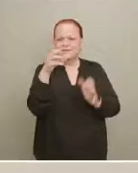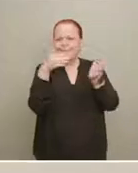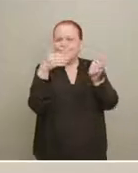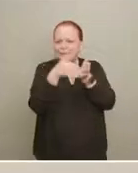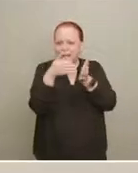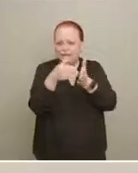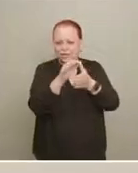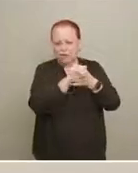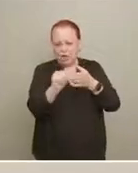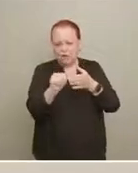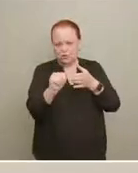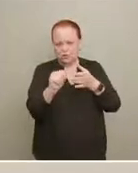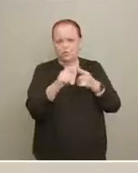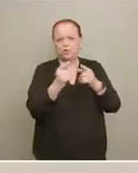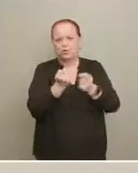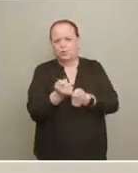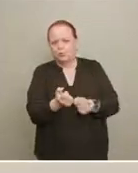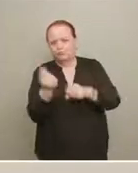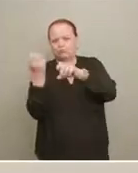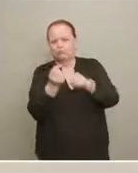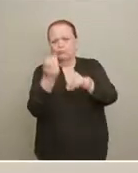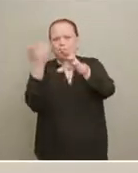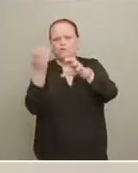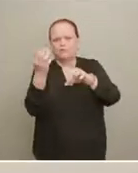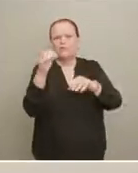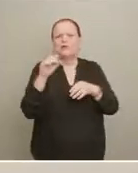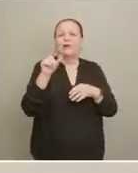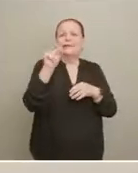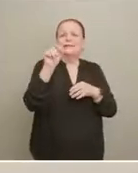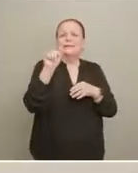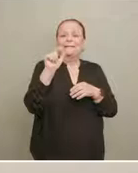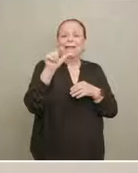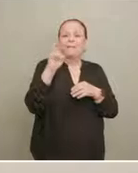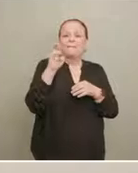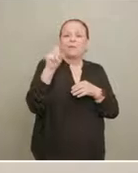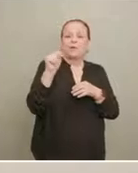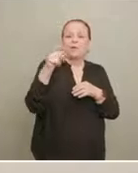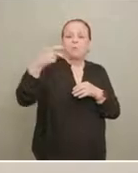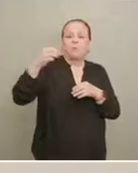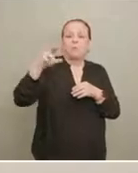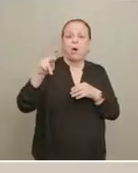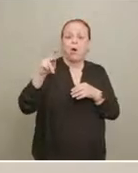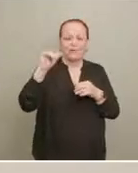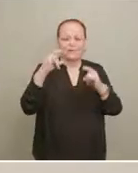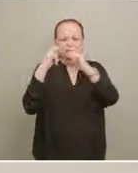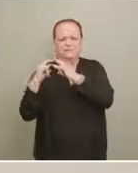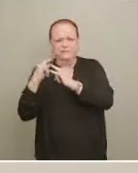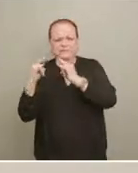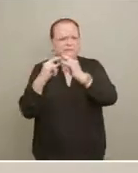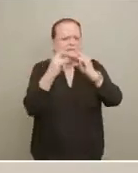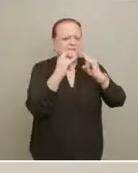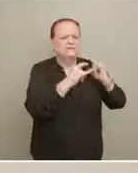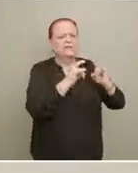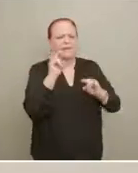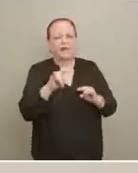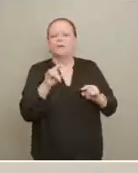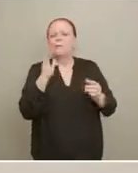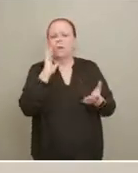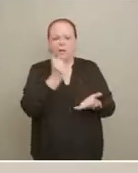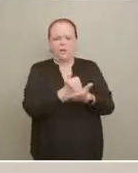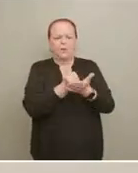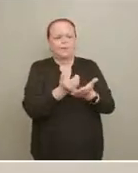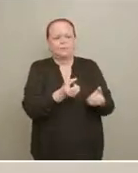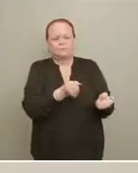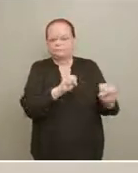remove encampments in the Talbert Park in Costa Mesa. That was a project that I long worked on as the mayor of Costa